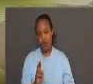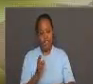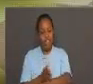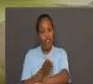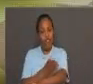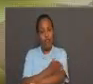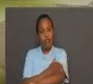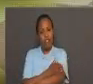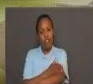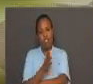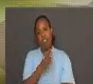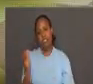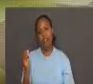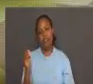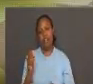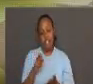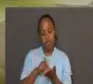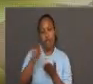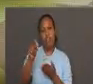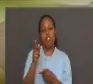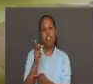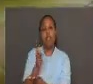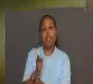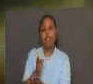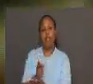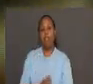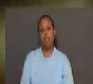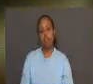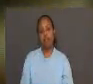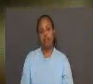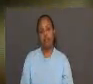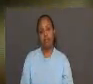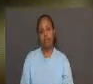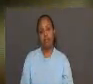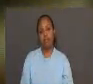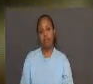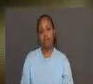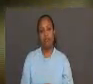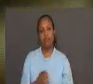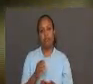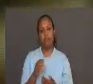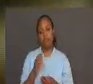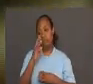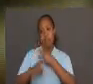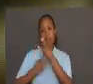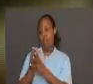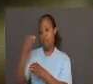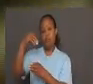and maintenance of a democracy. In some parts of the